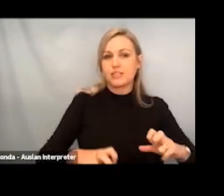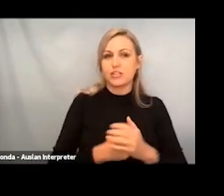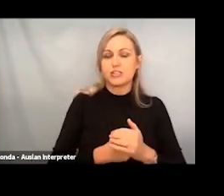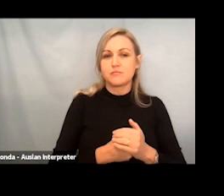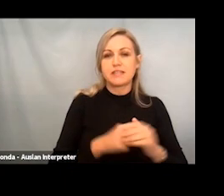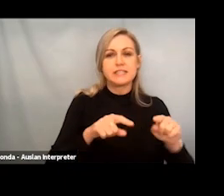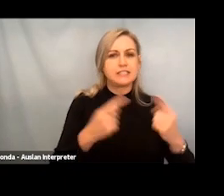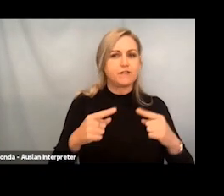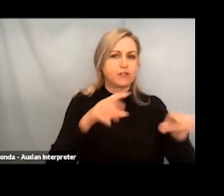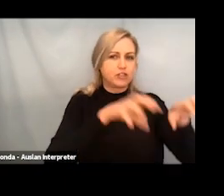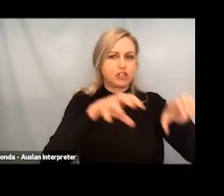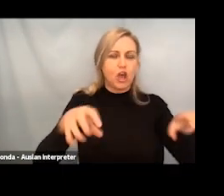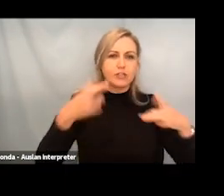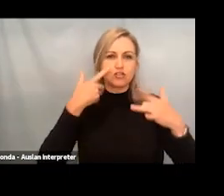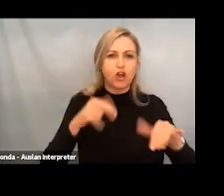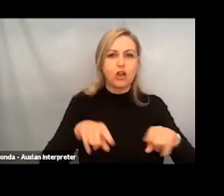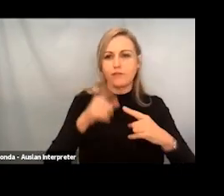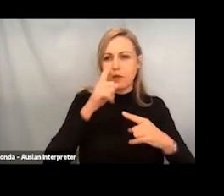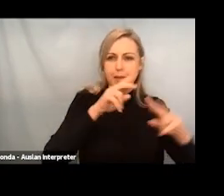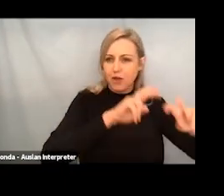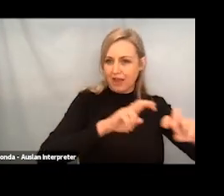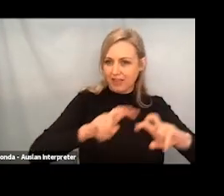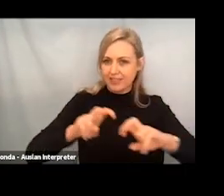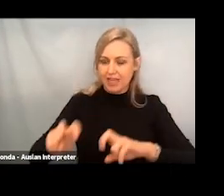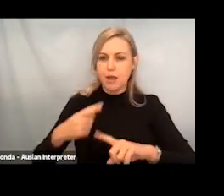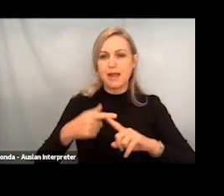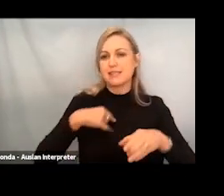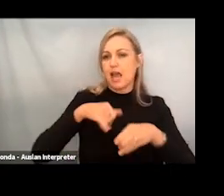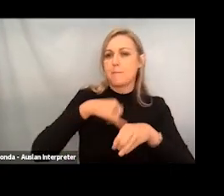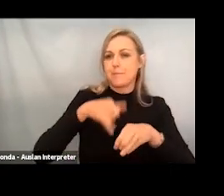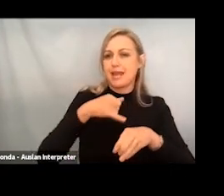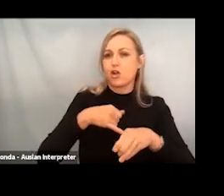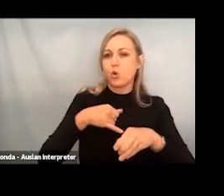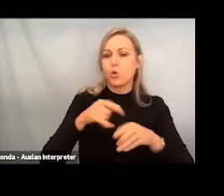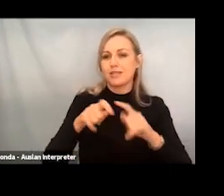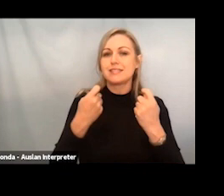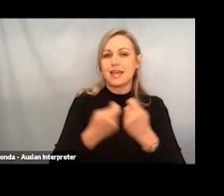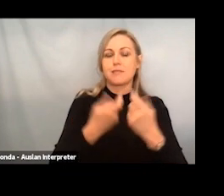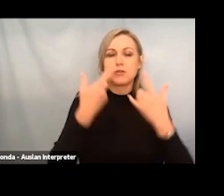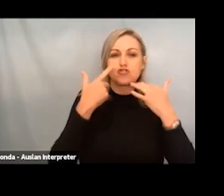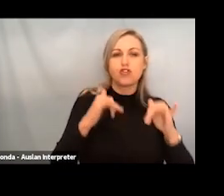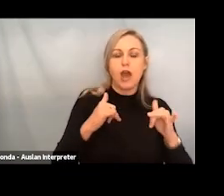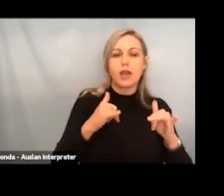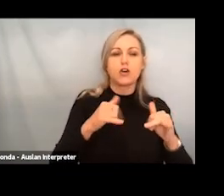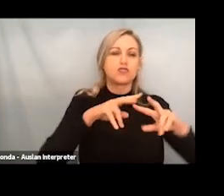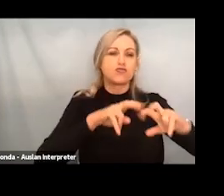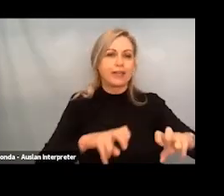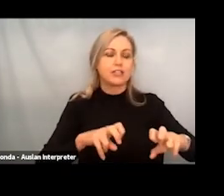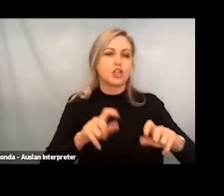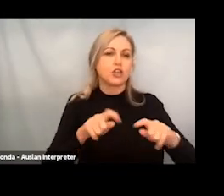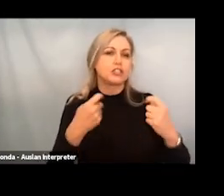trial with lots of investigators, but also our medical team all of the trial research team, DSMB,